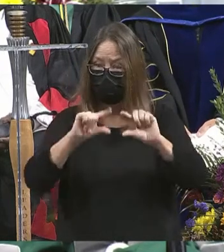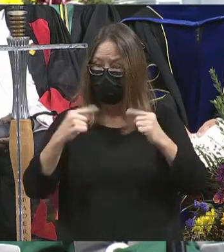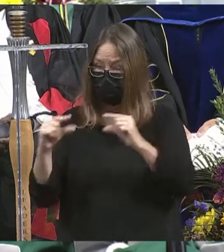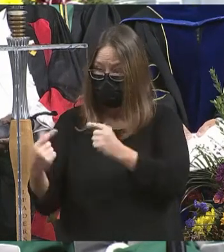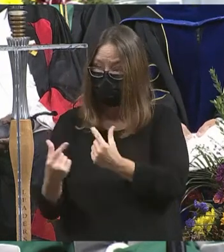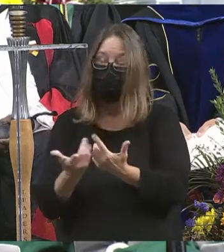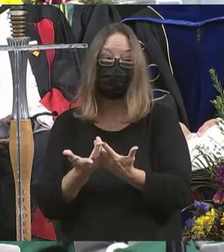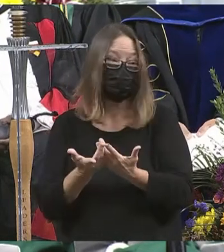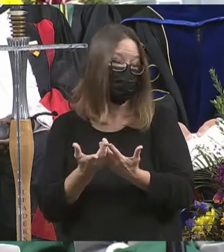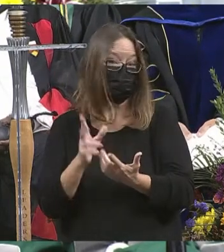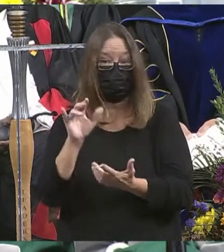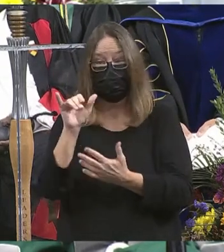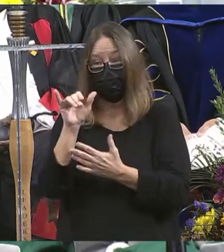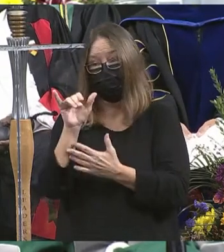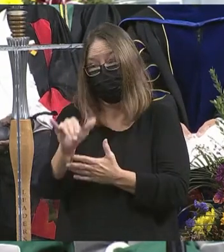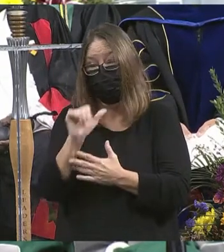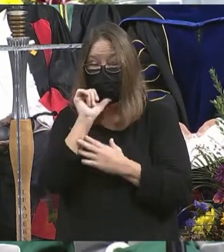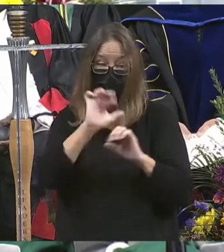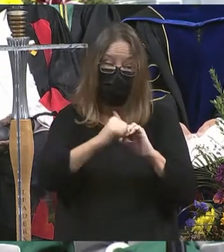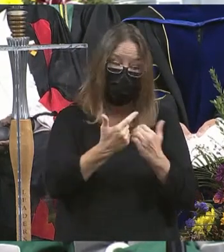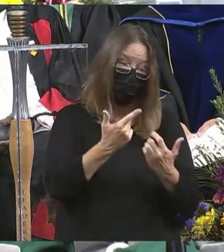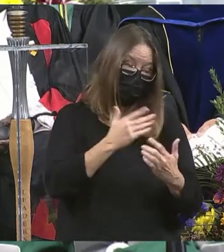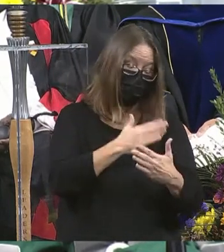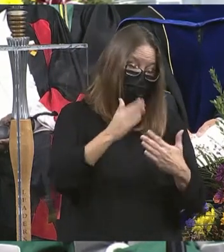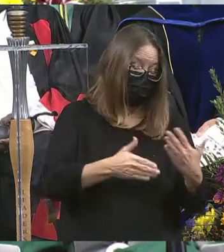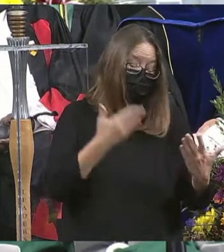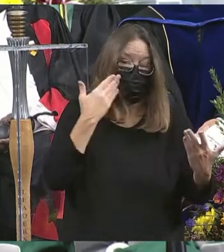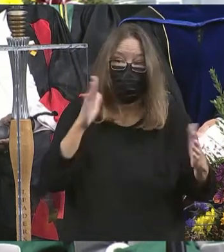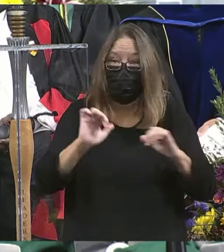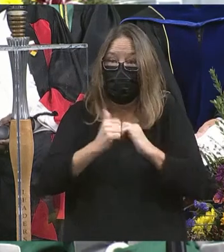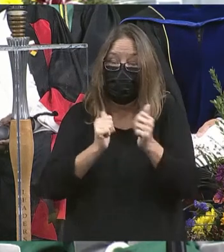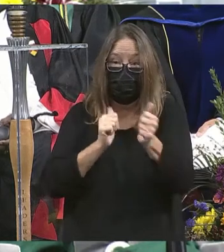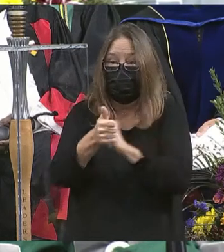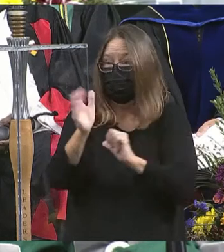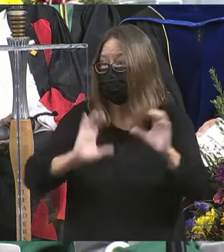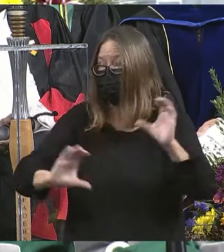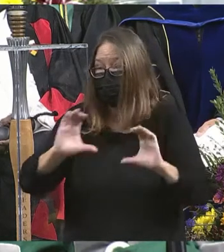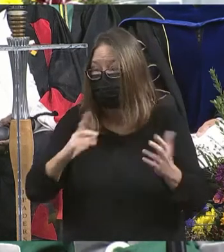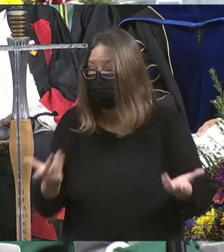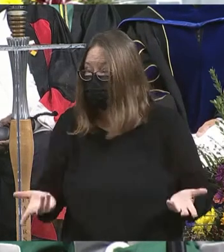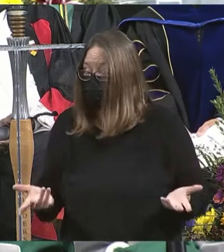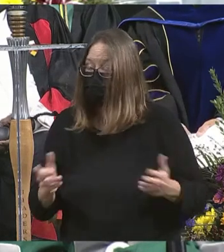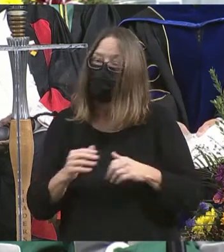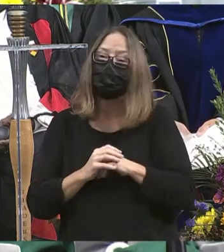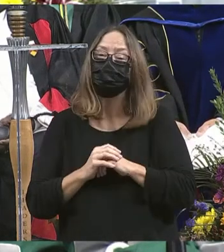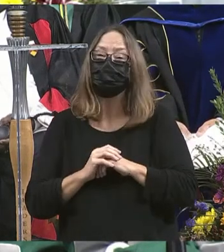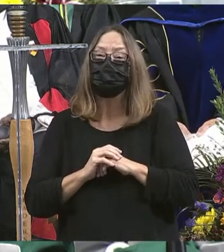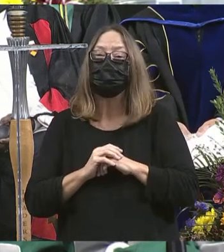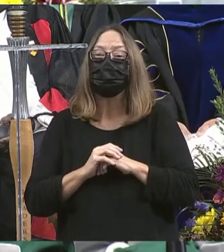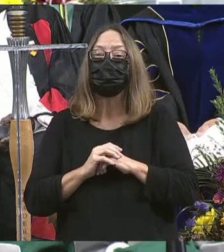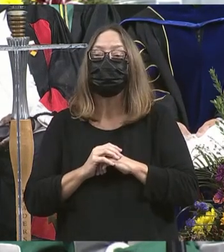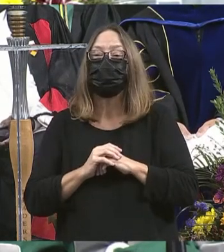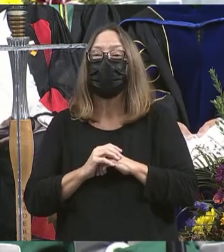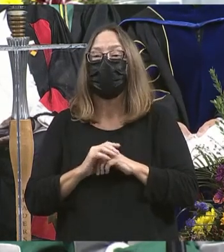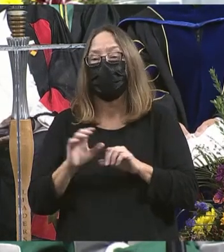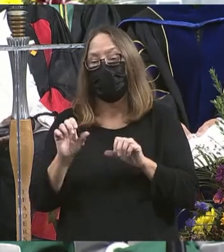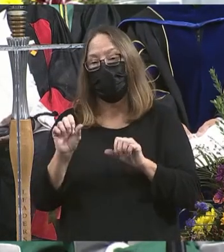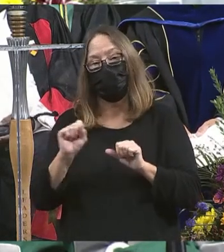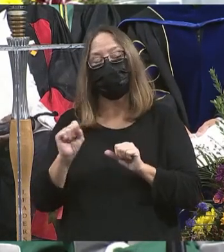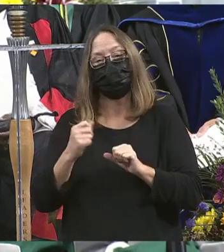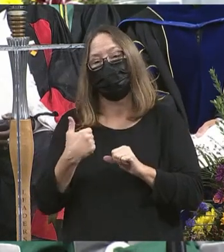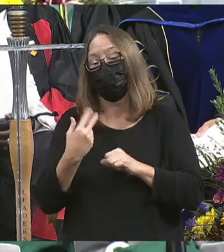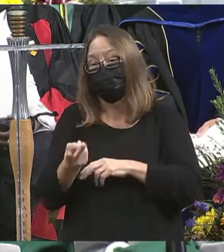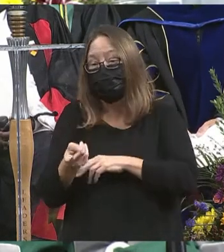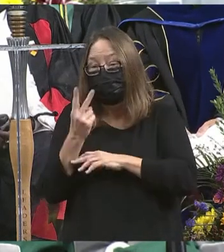again, if that wasn't how I did it, I don't know how I would have got through chemistry. I was also able to take on 2 separate National